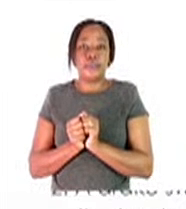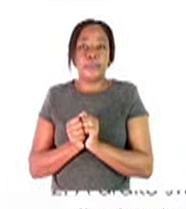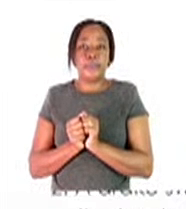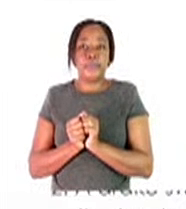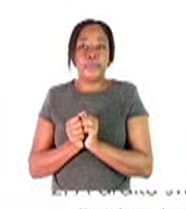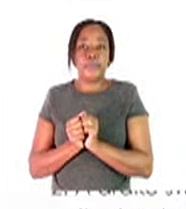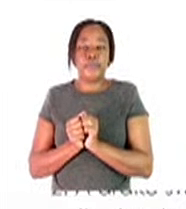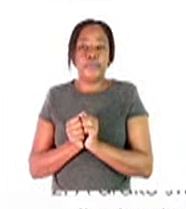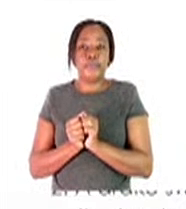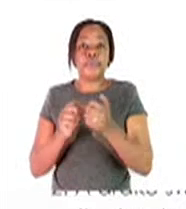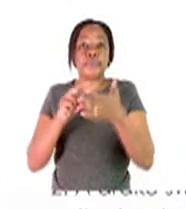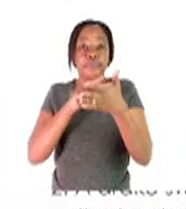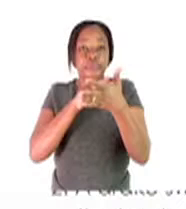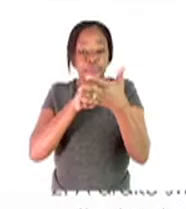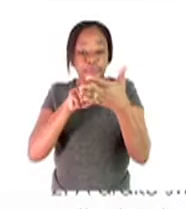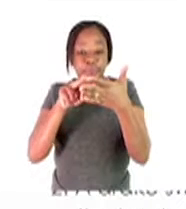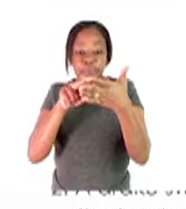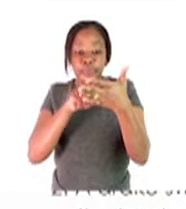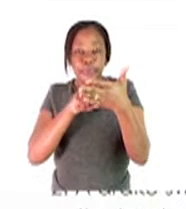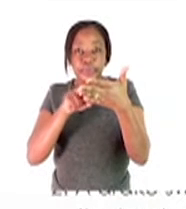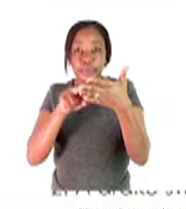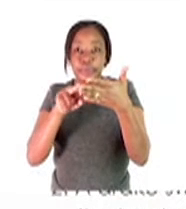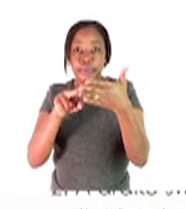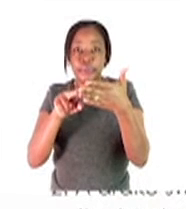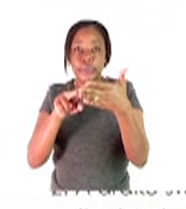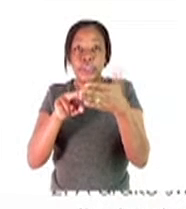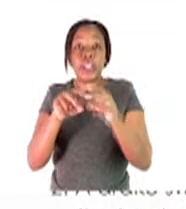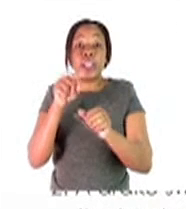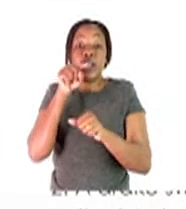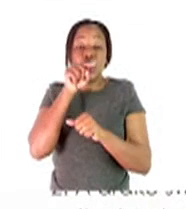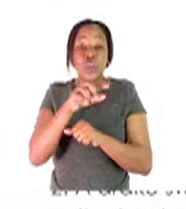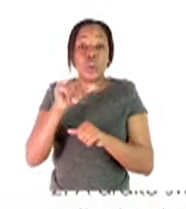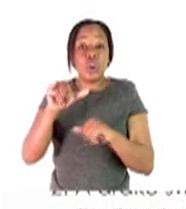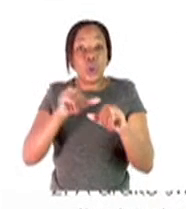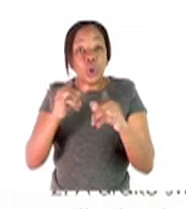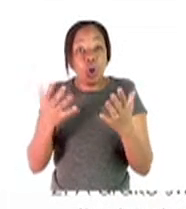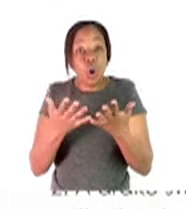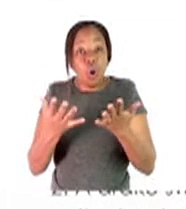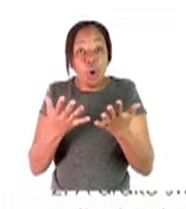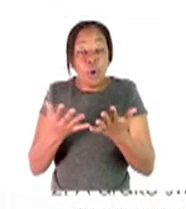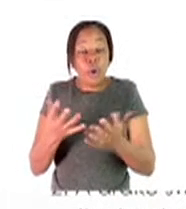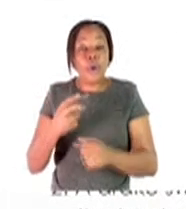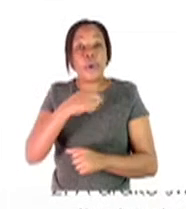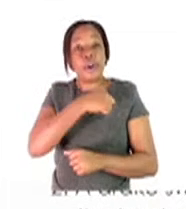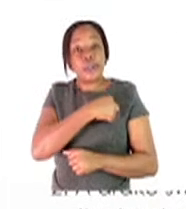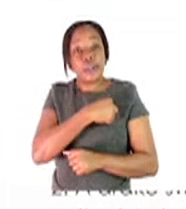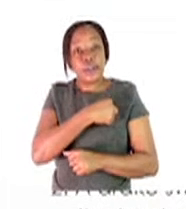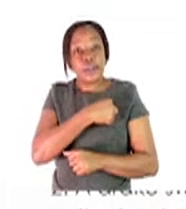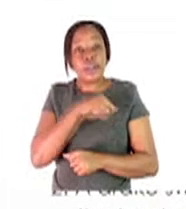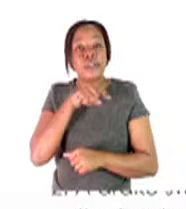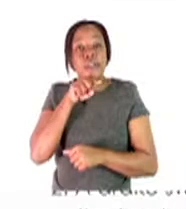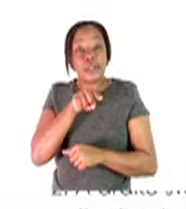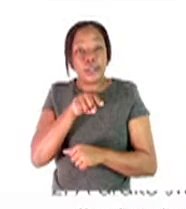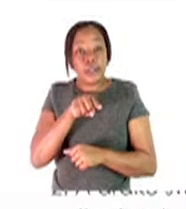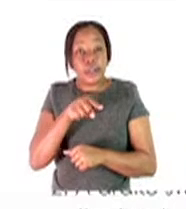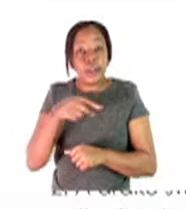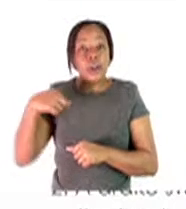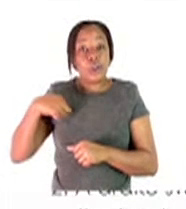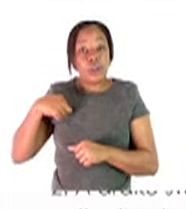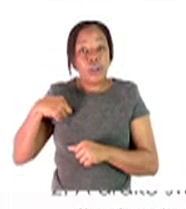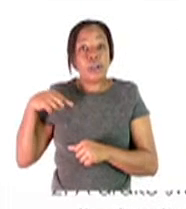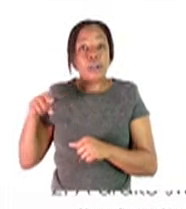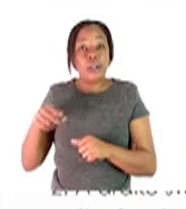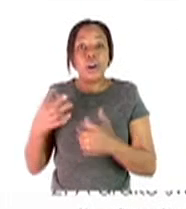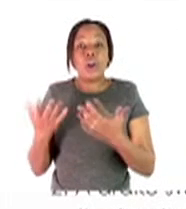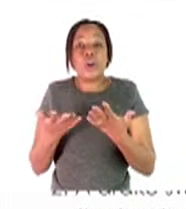with her ducklings. The drake is a what? What is a drake? A drake is